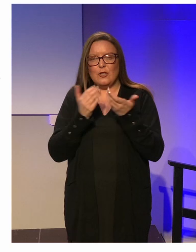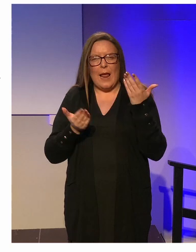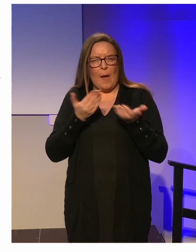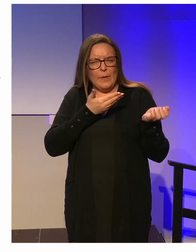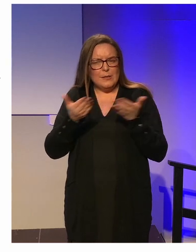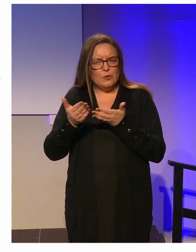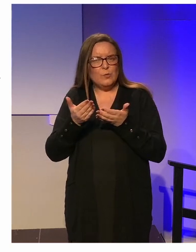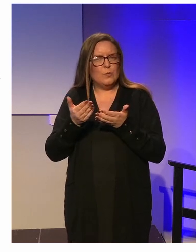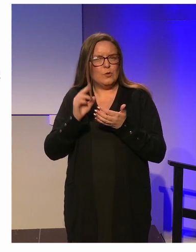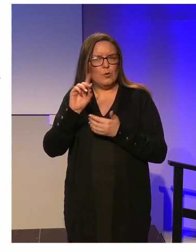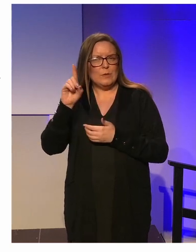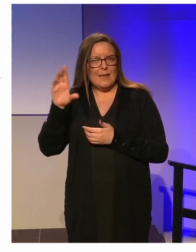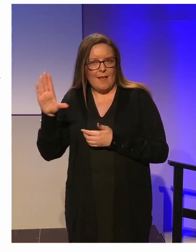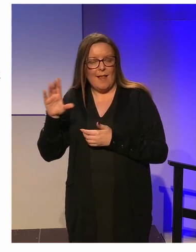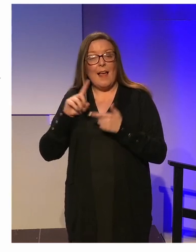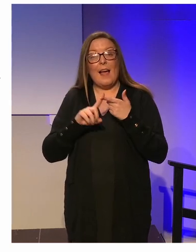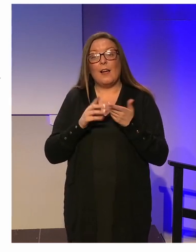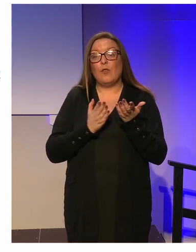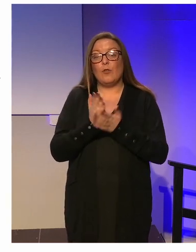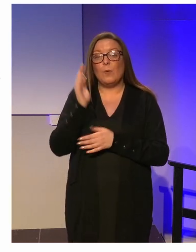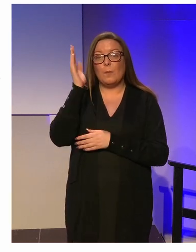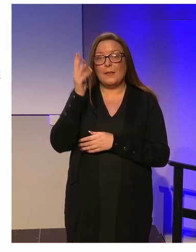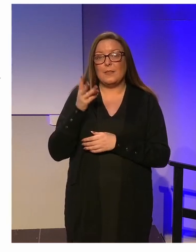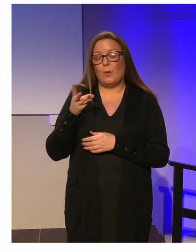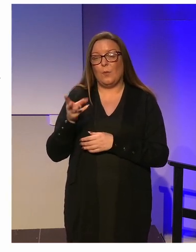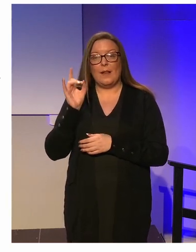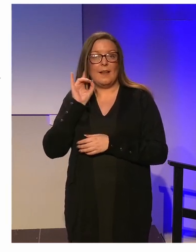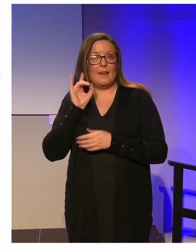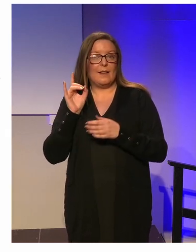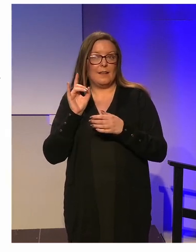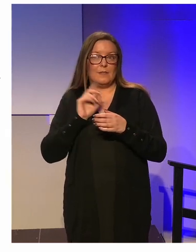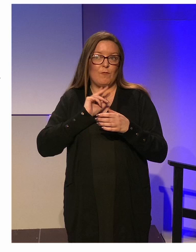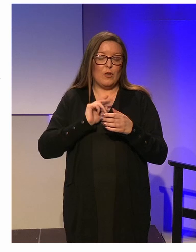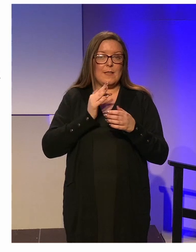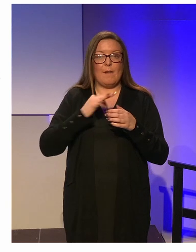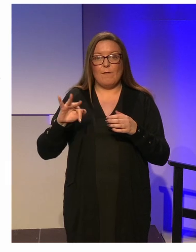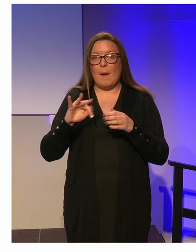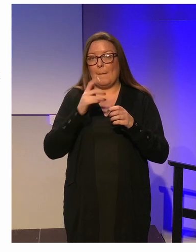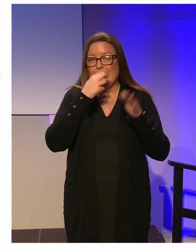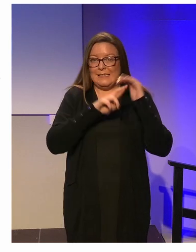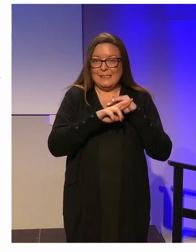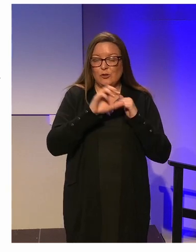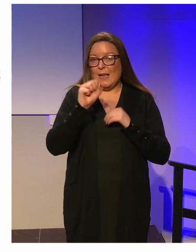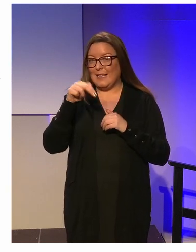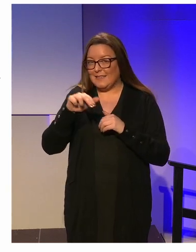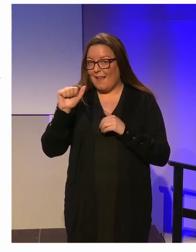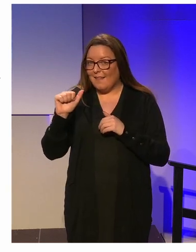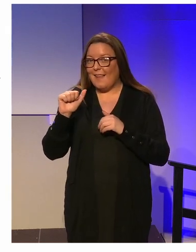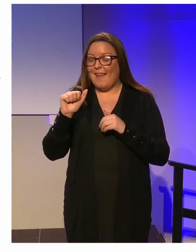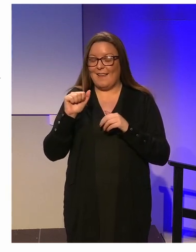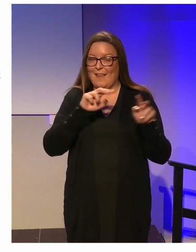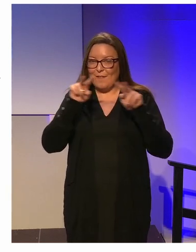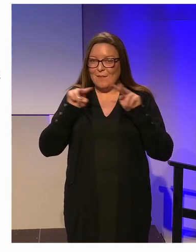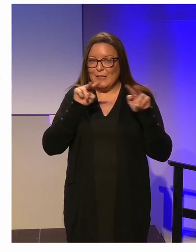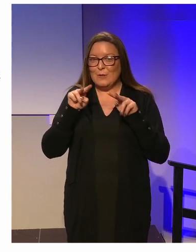the school, and throughout the presentation you'll hear voices from our school community, teachers, SNAs and students. I will say our videos